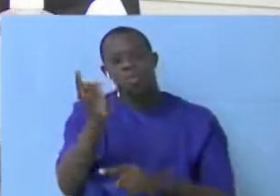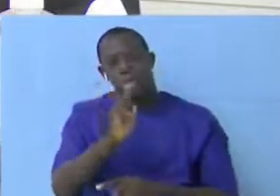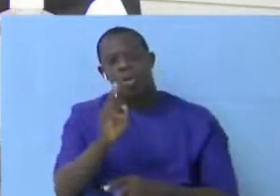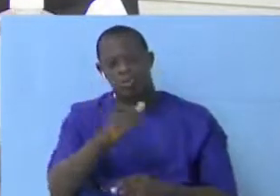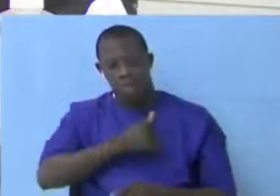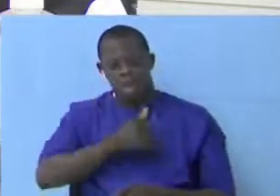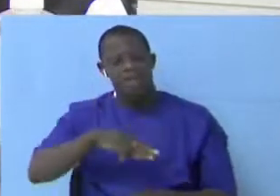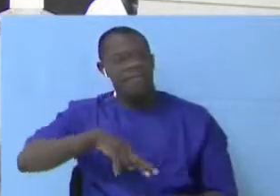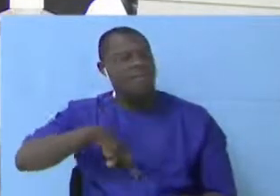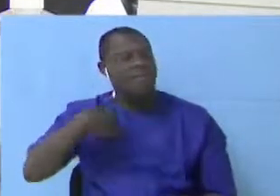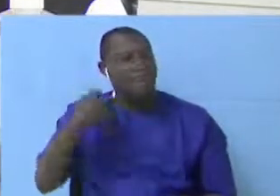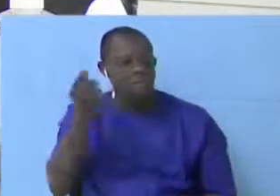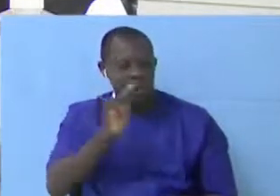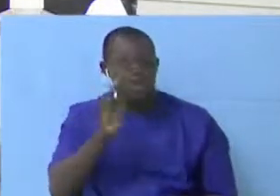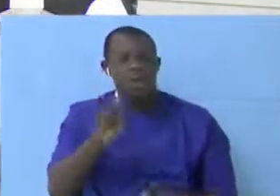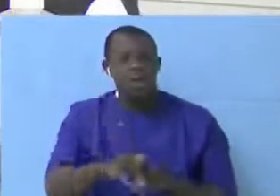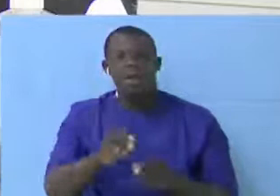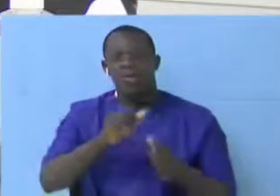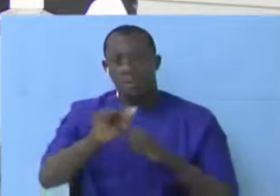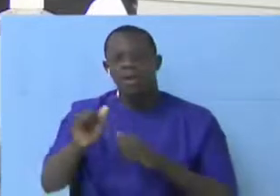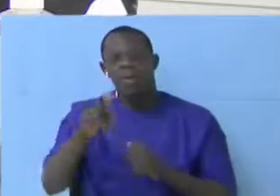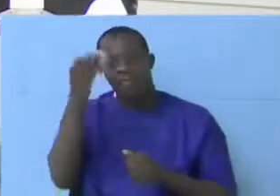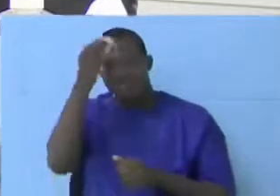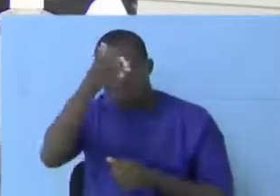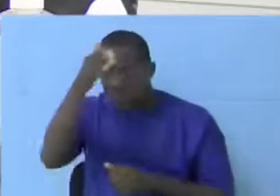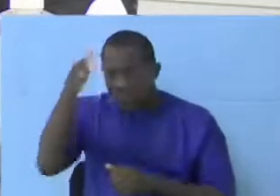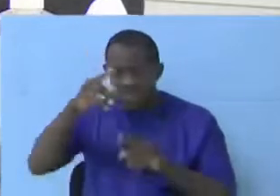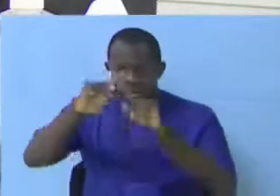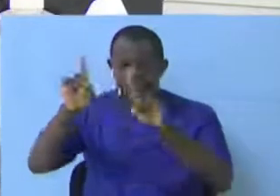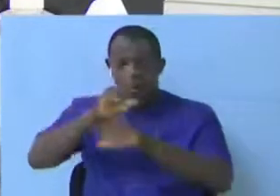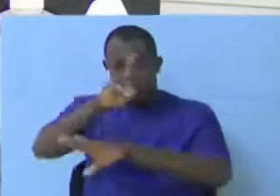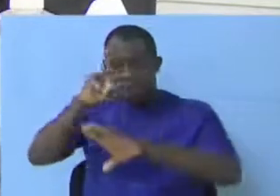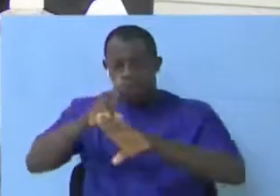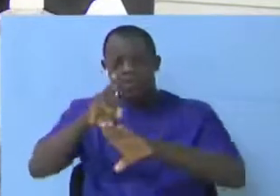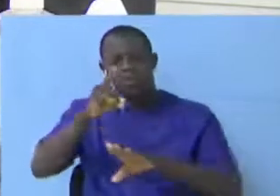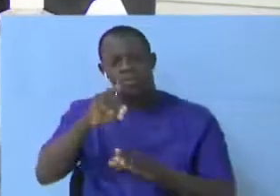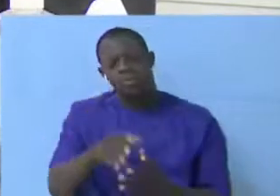my feelings were at the time.